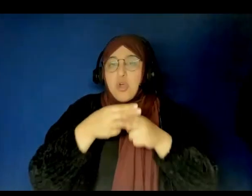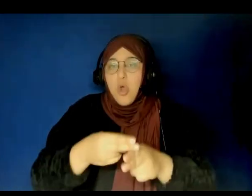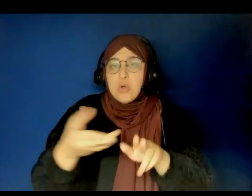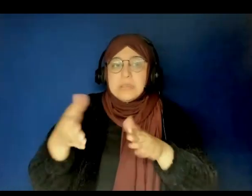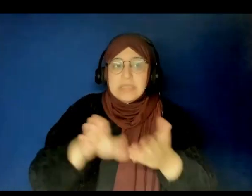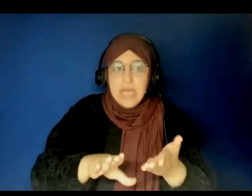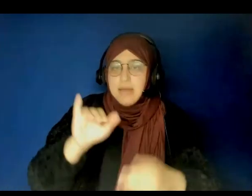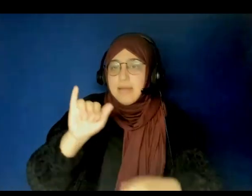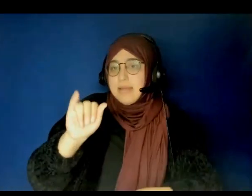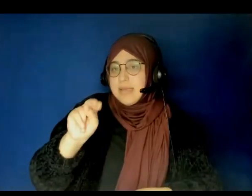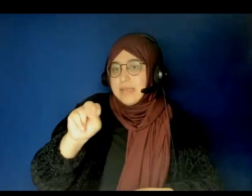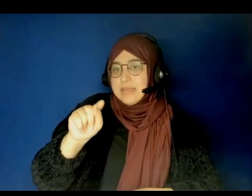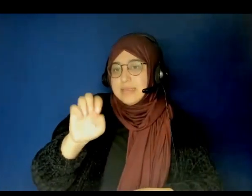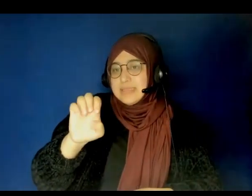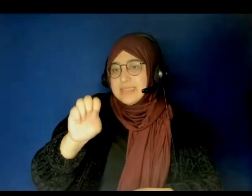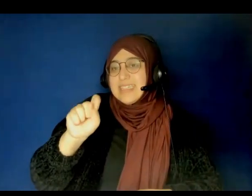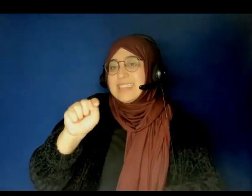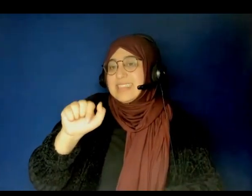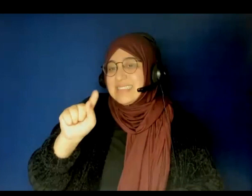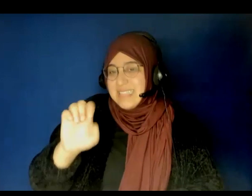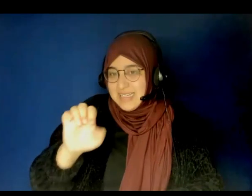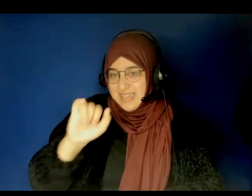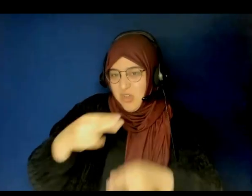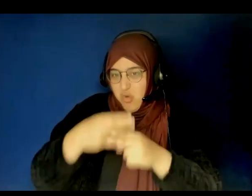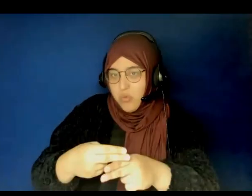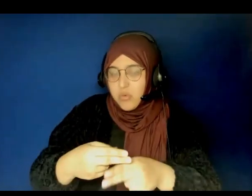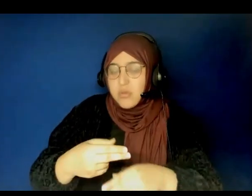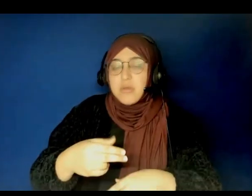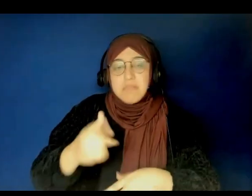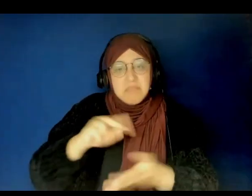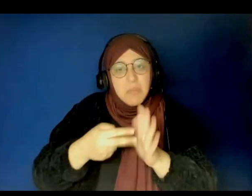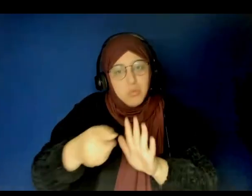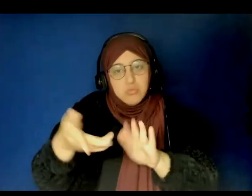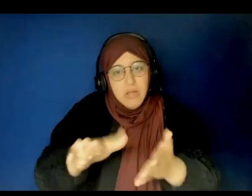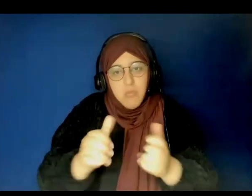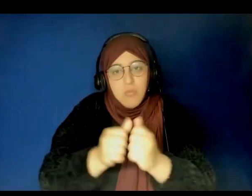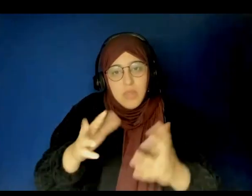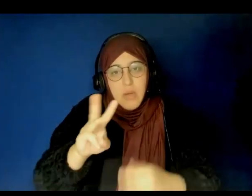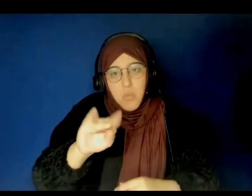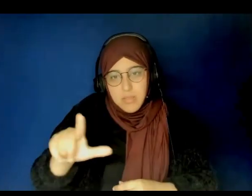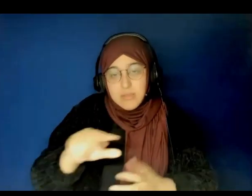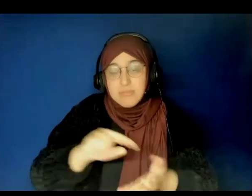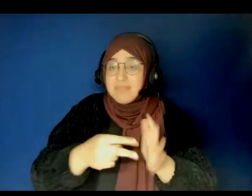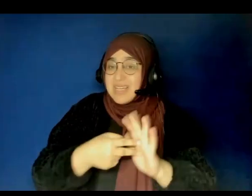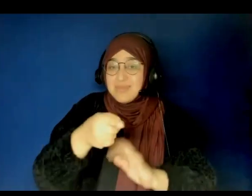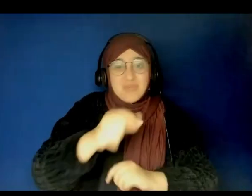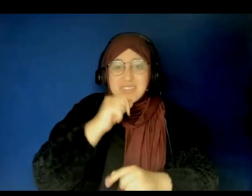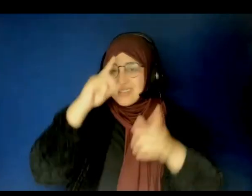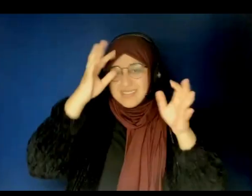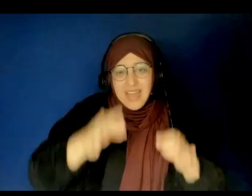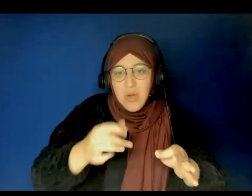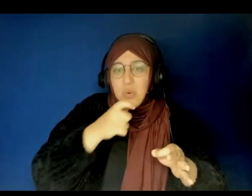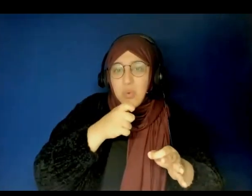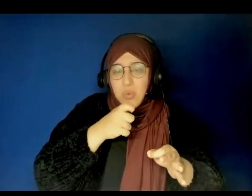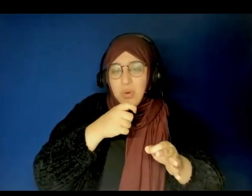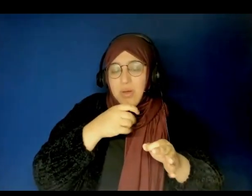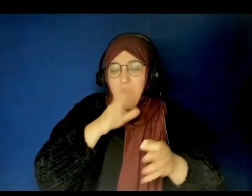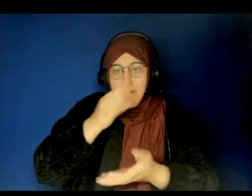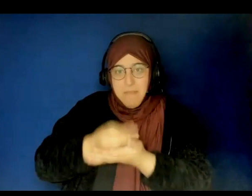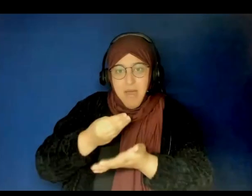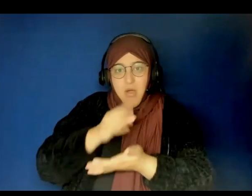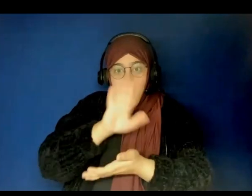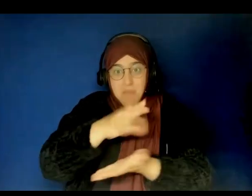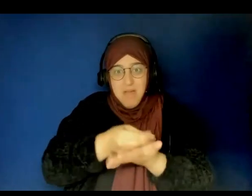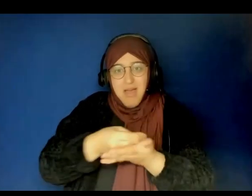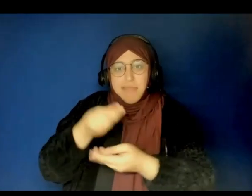you died without a will. And that means you will not decide who gives away your money. The state will decide. You